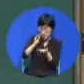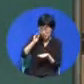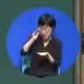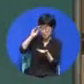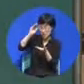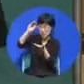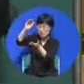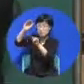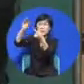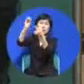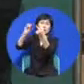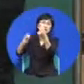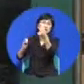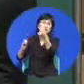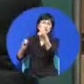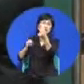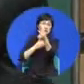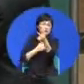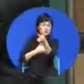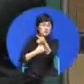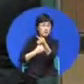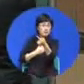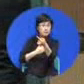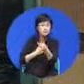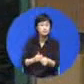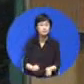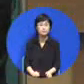these golden censers.